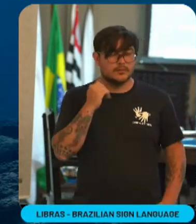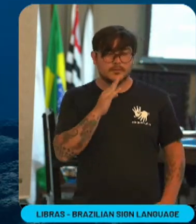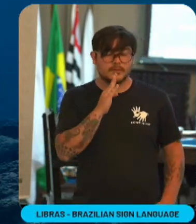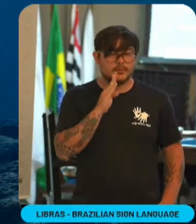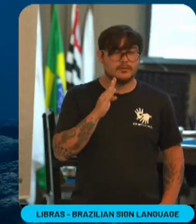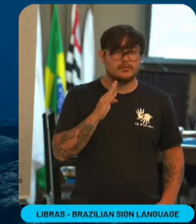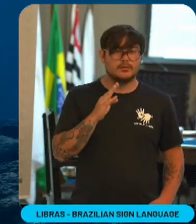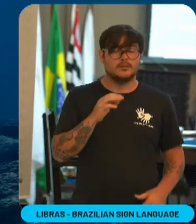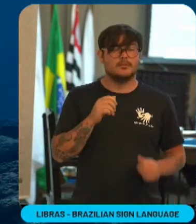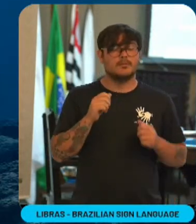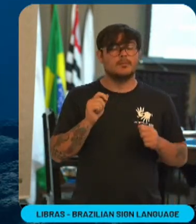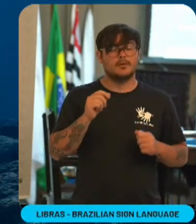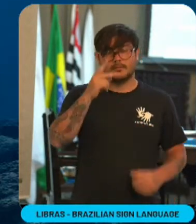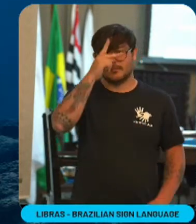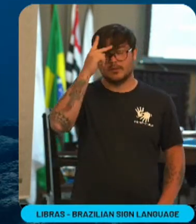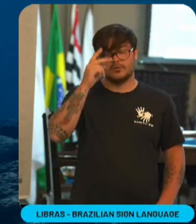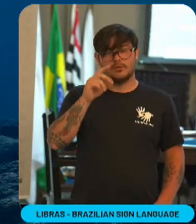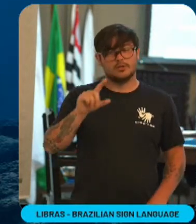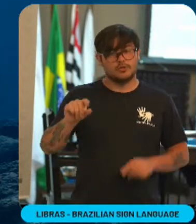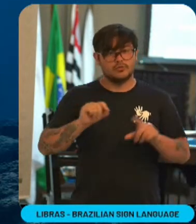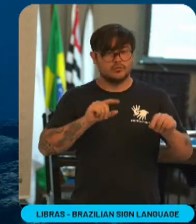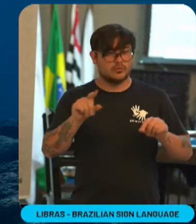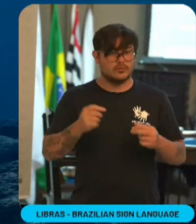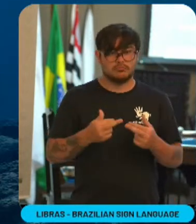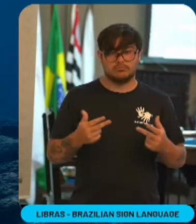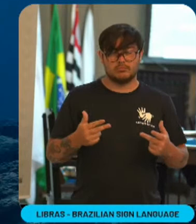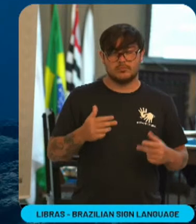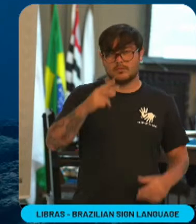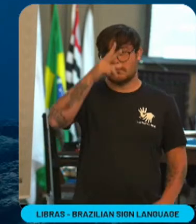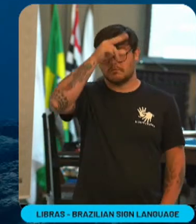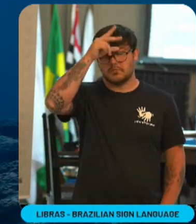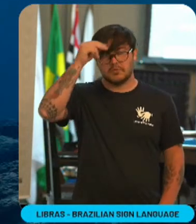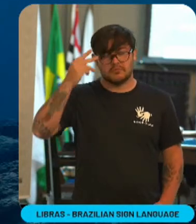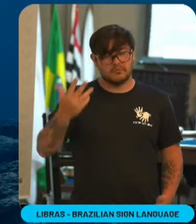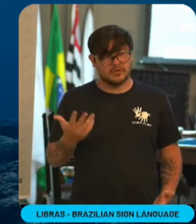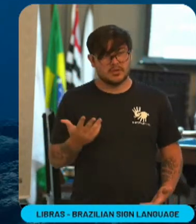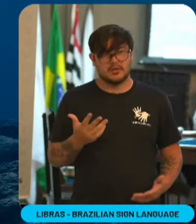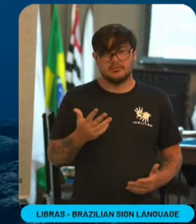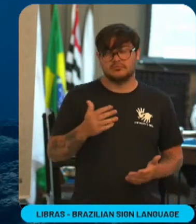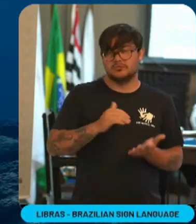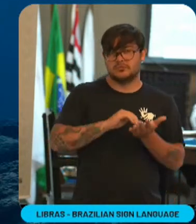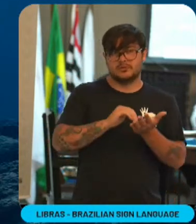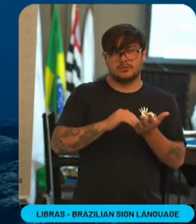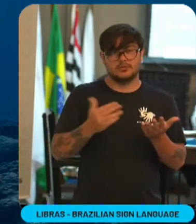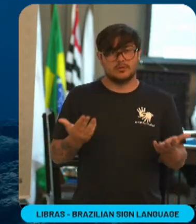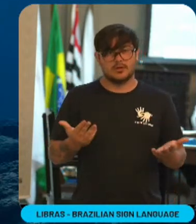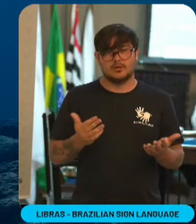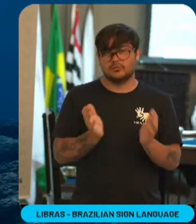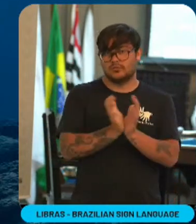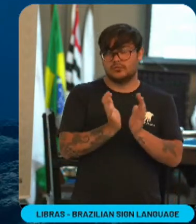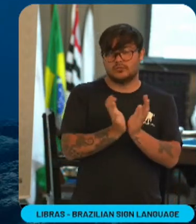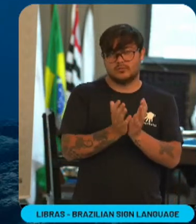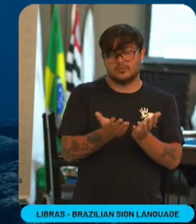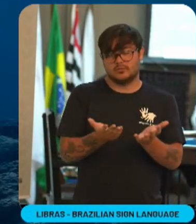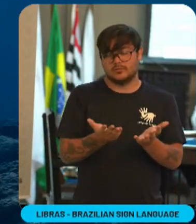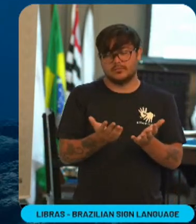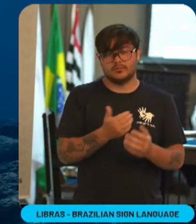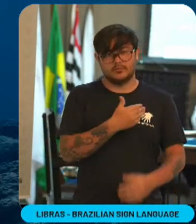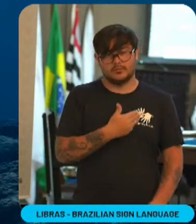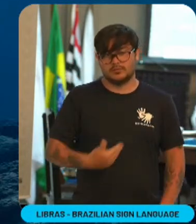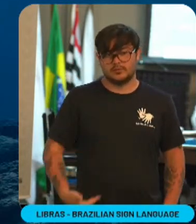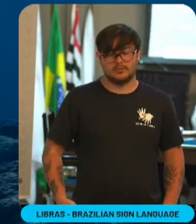the biggest range of information for the decision makers, be the mayor, the secretaries,